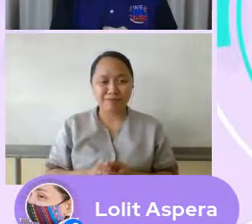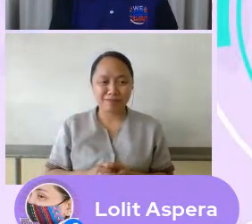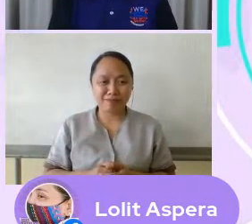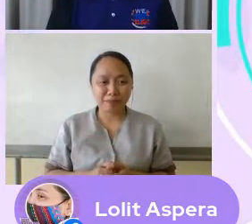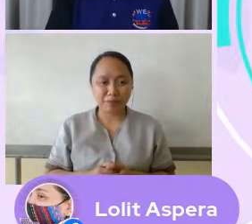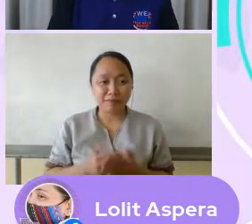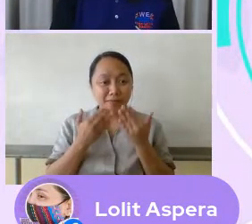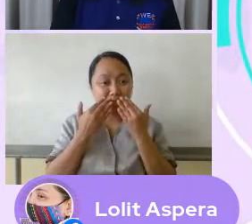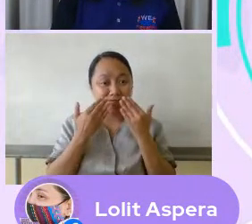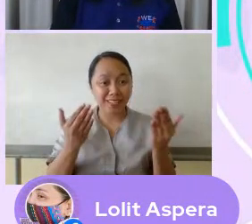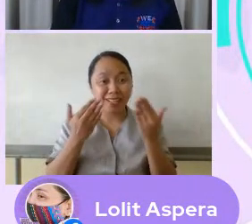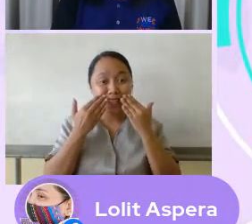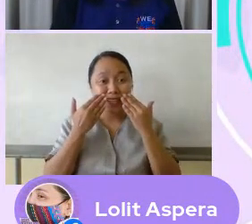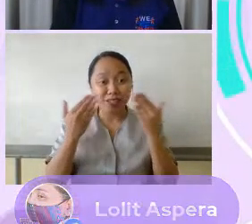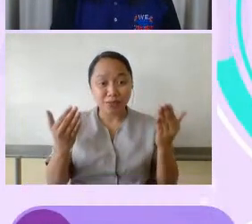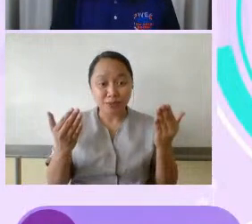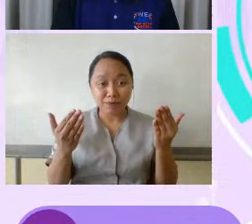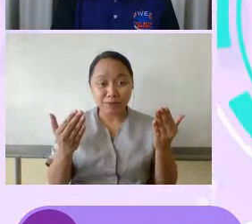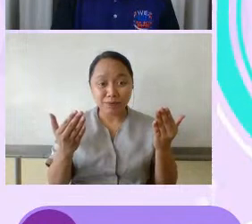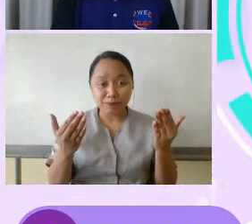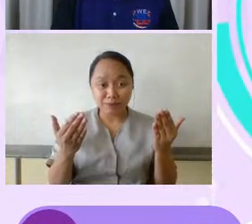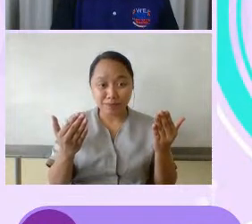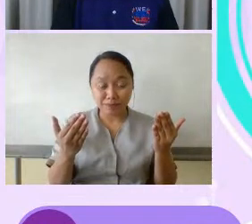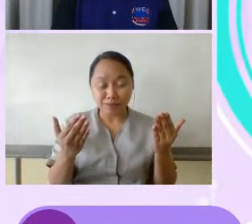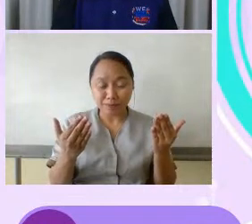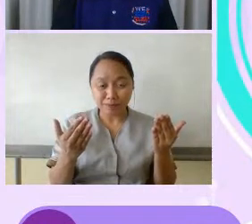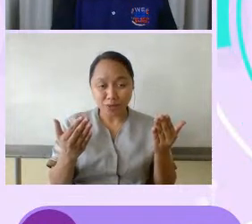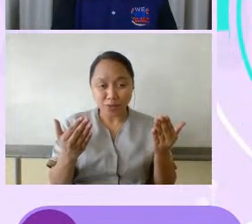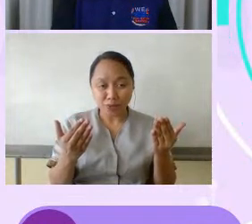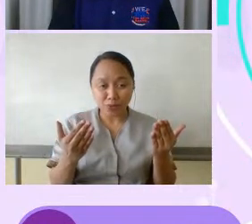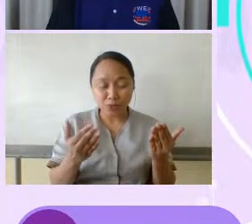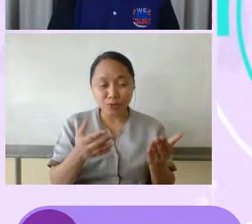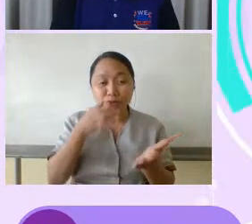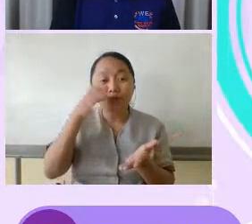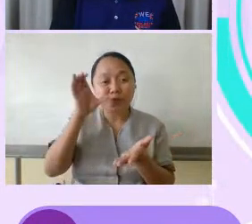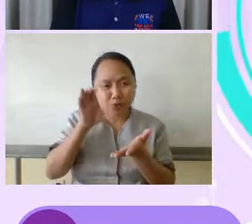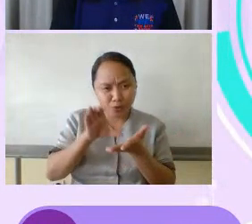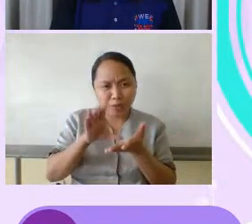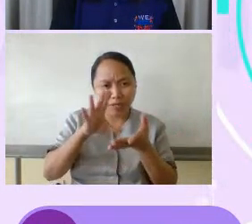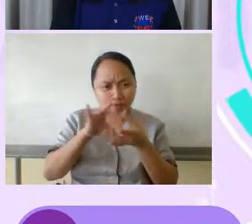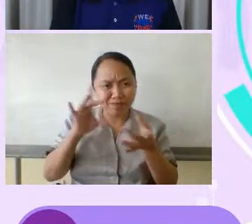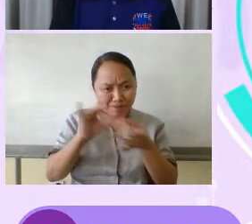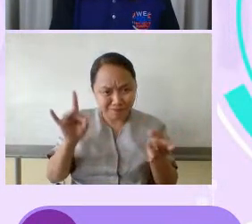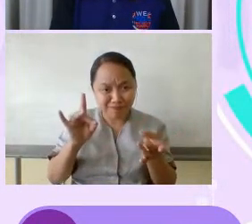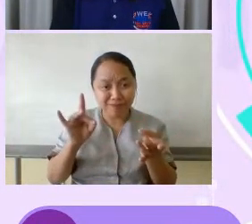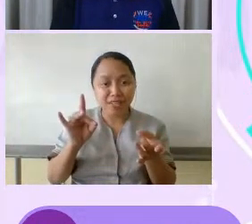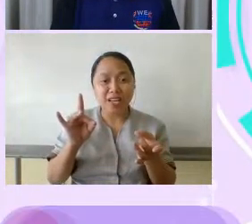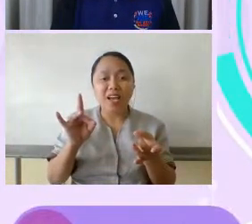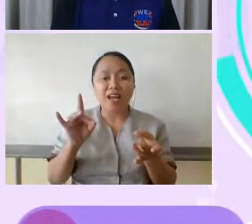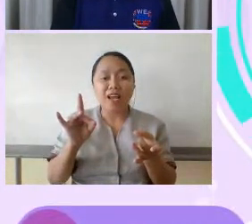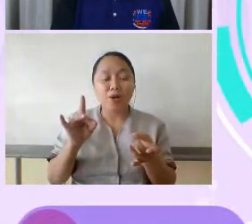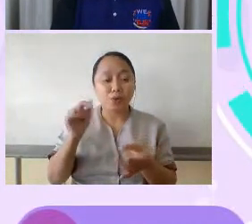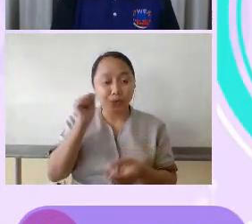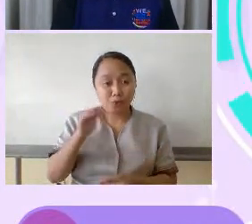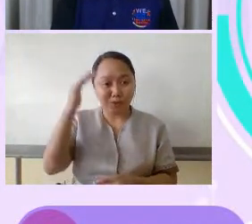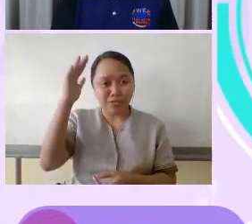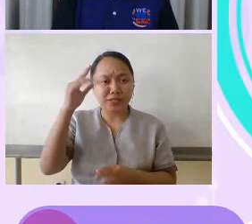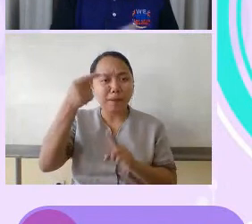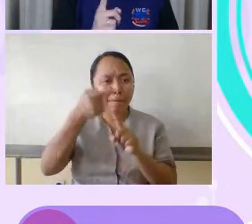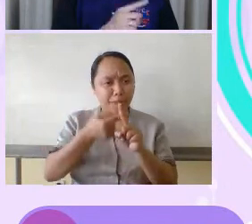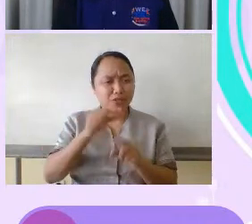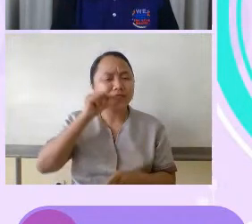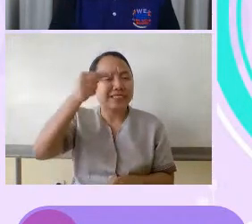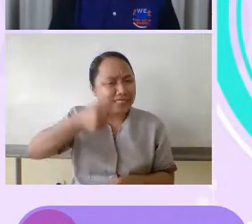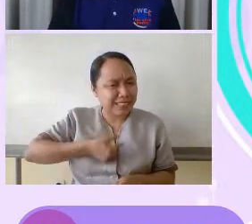Thank you po. At you can also comment your Women's Month greetings and inspiring words para sa ating mga